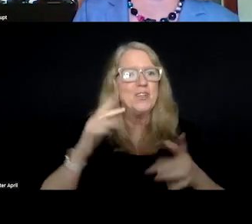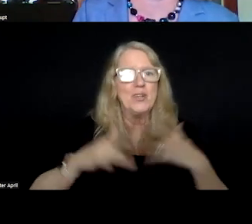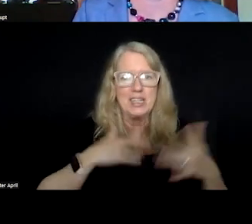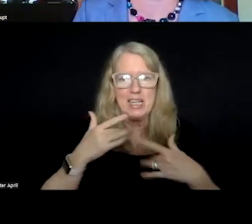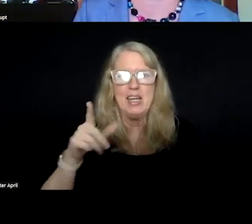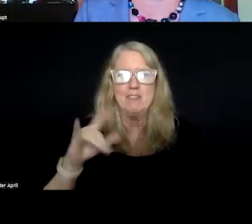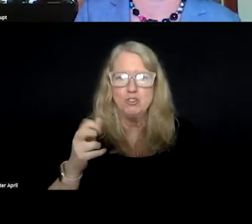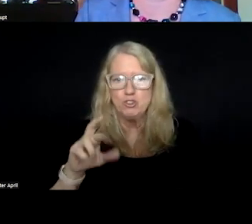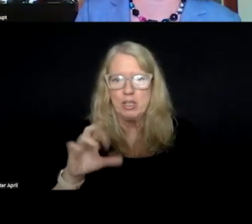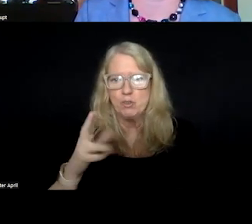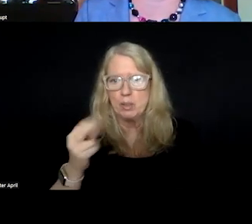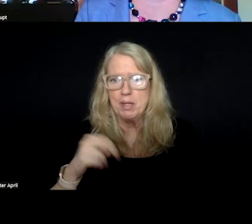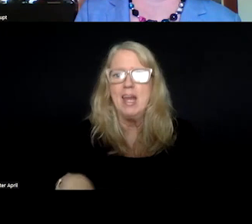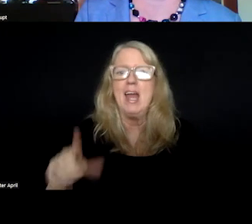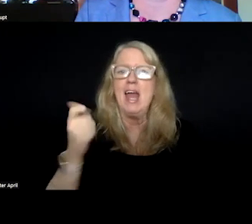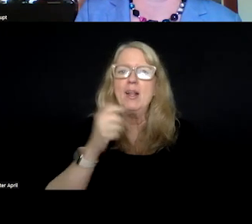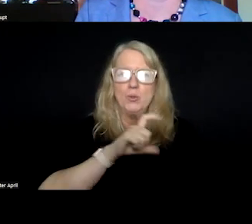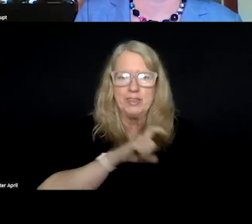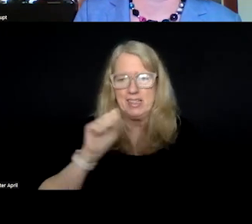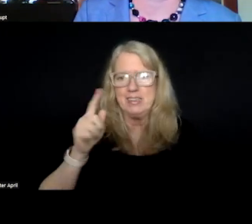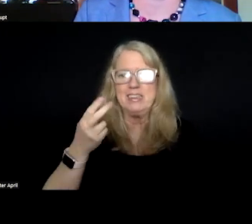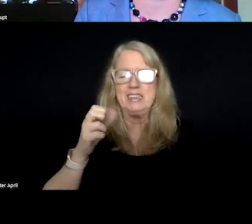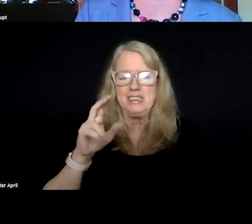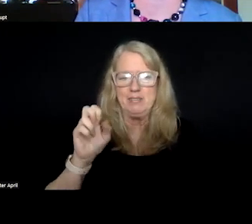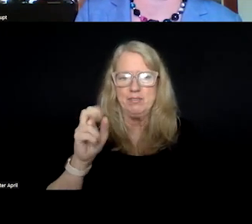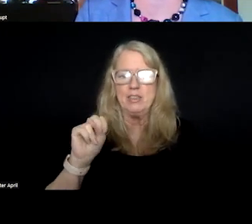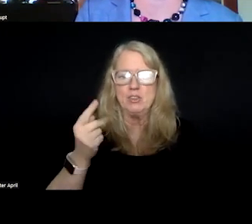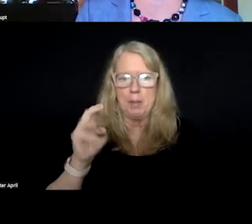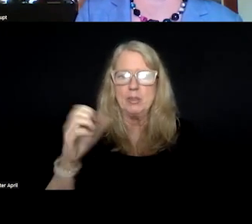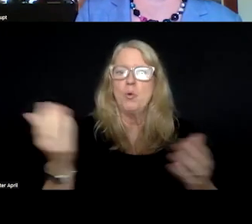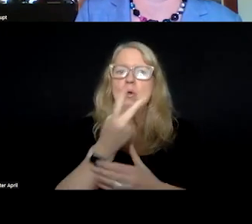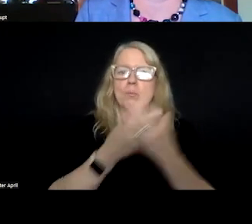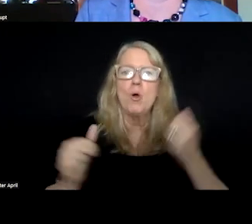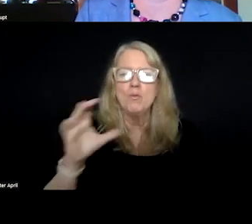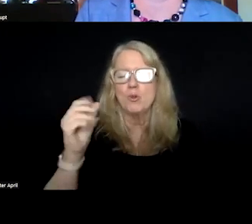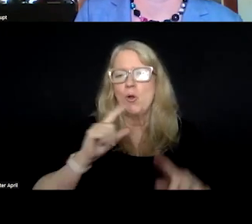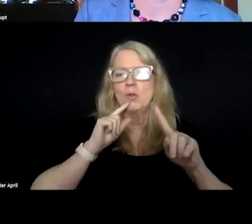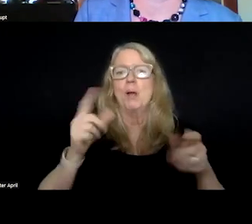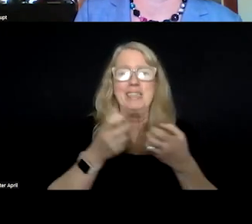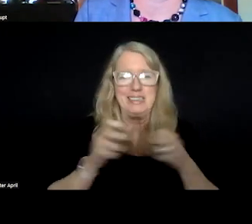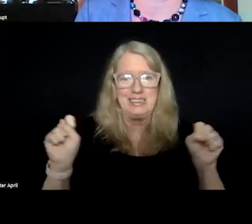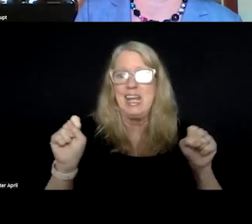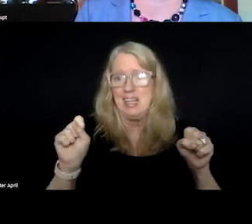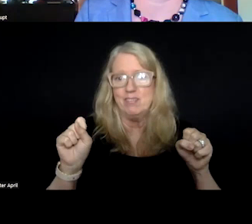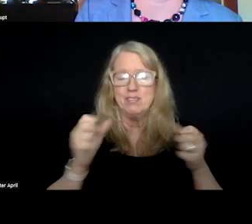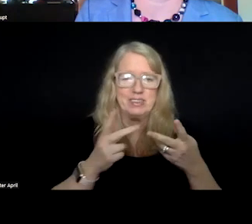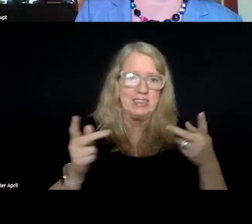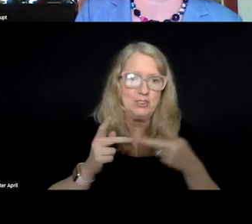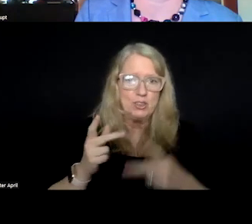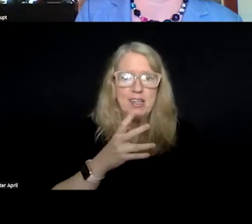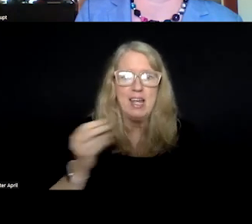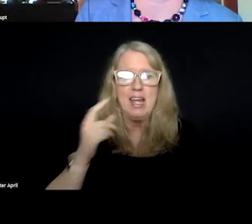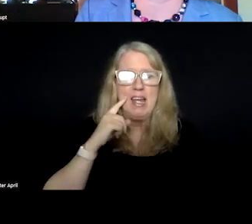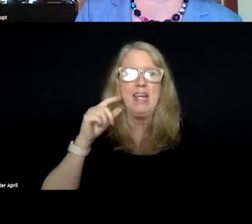Corbin and Lieutenant Steve Thomas are joining us today about co-response and safe stations in Anne